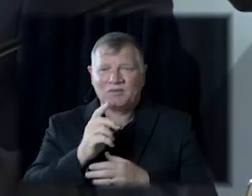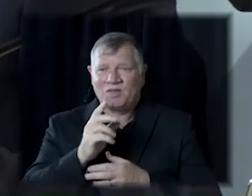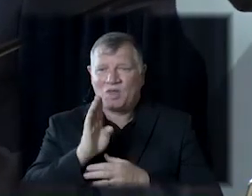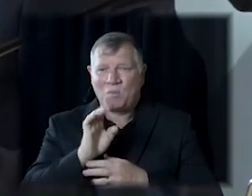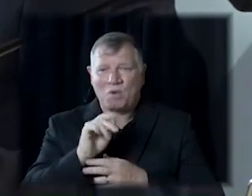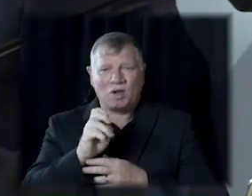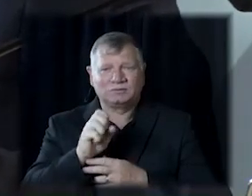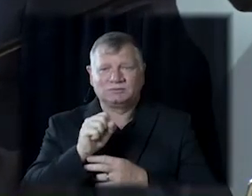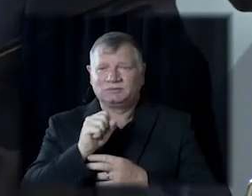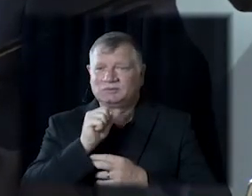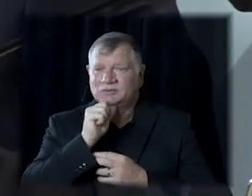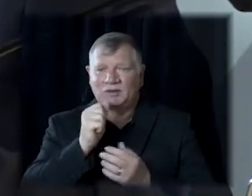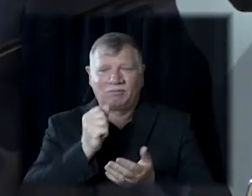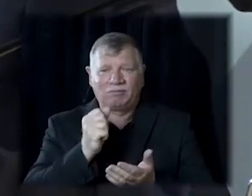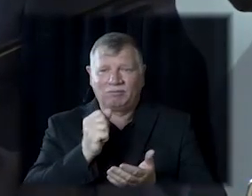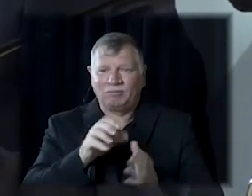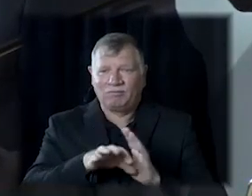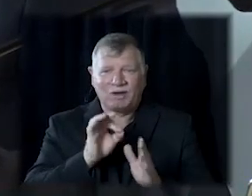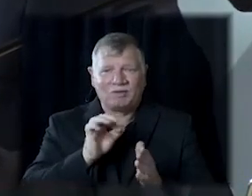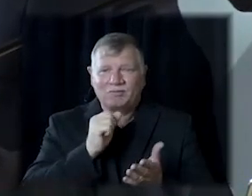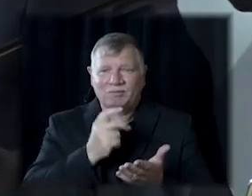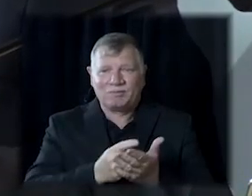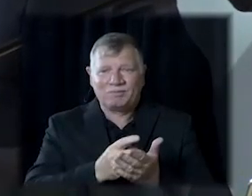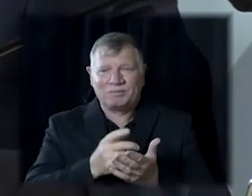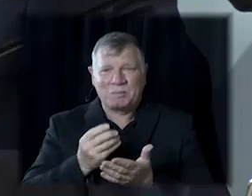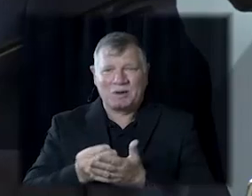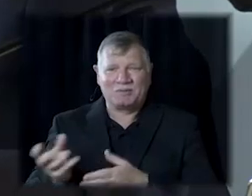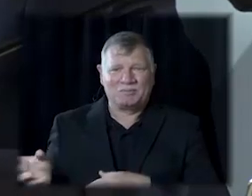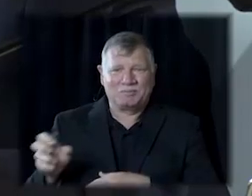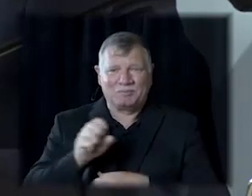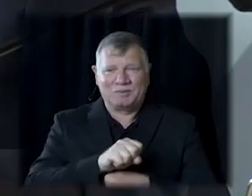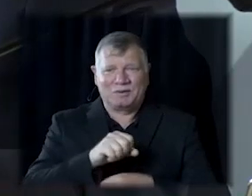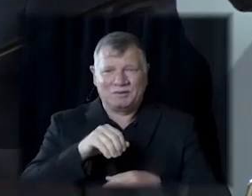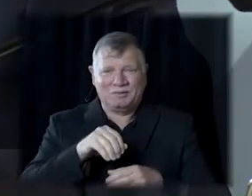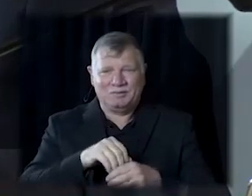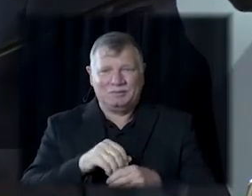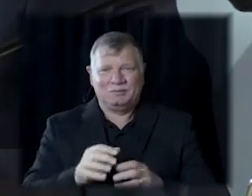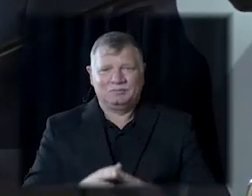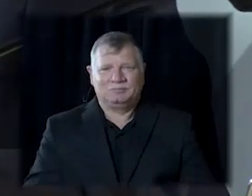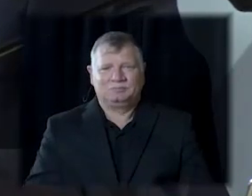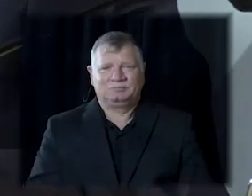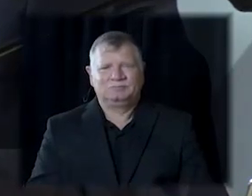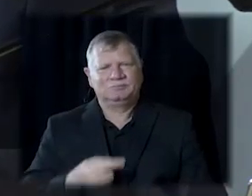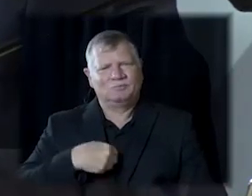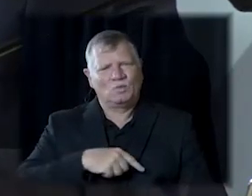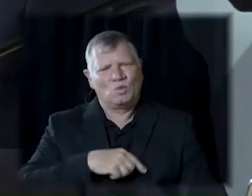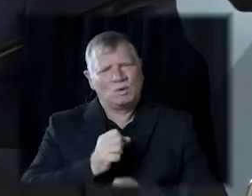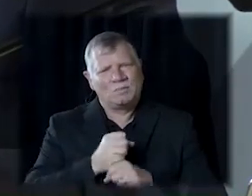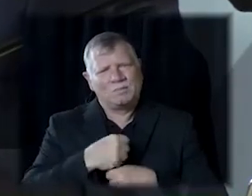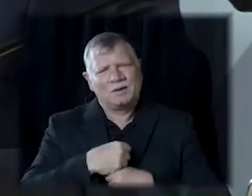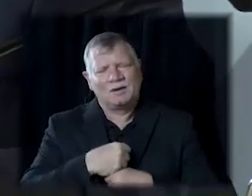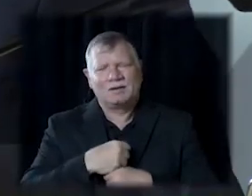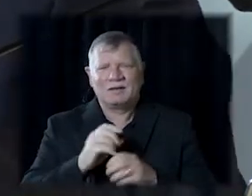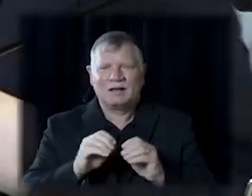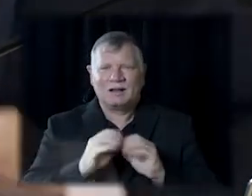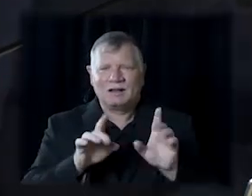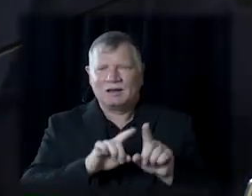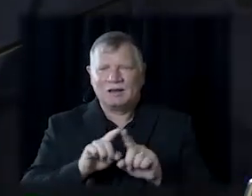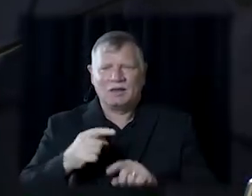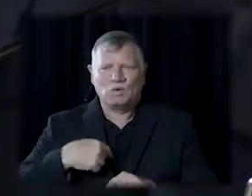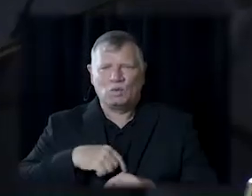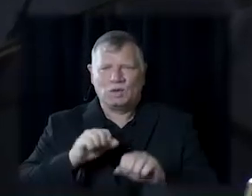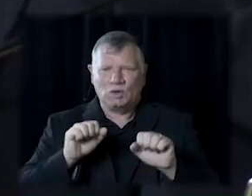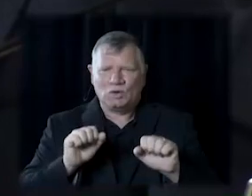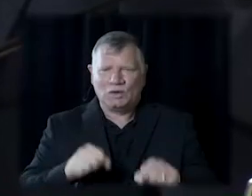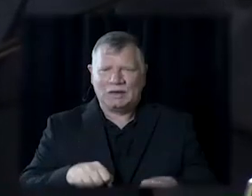invalid, that would be clawed back or brought back into the estate. So we made it as clear as we could